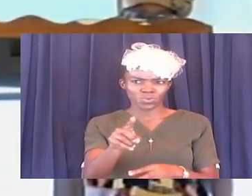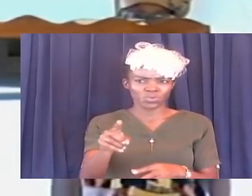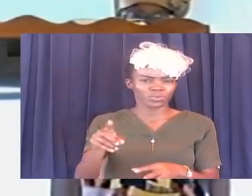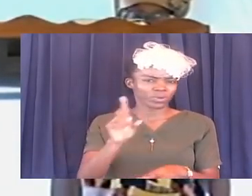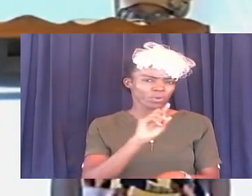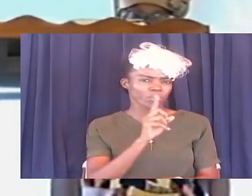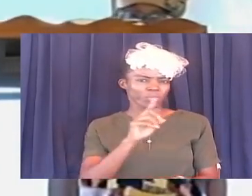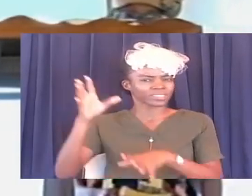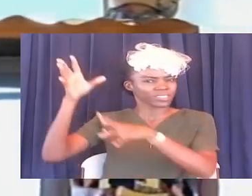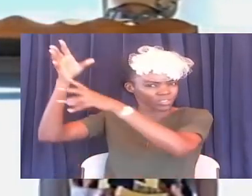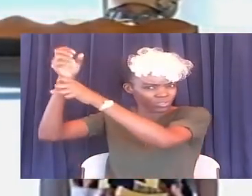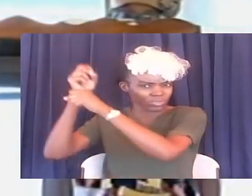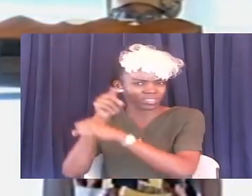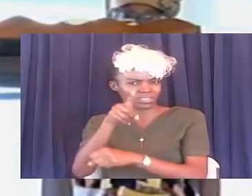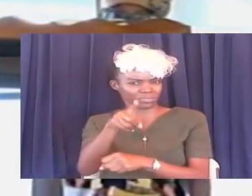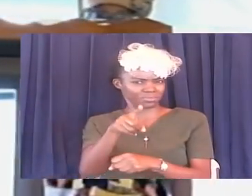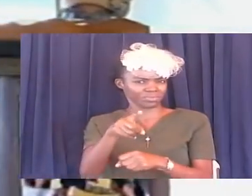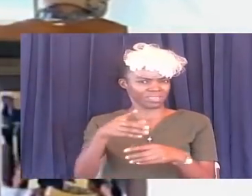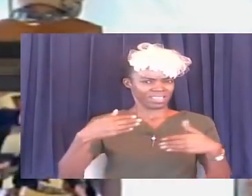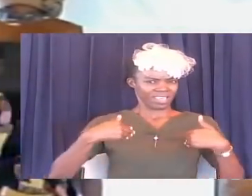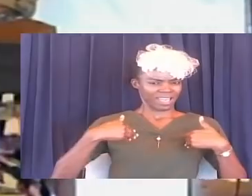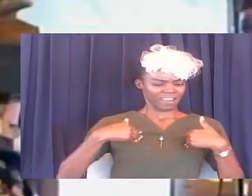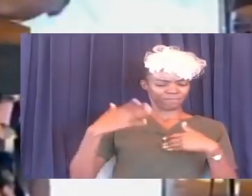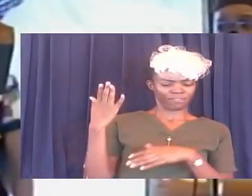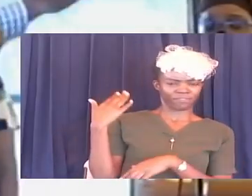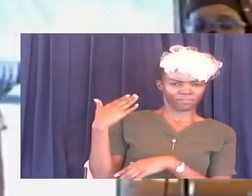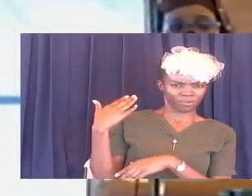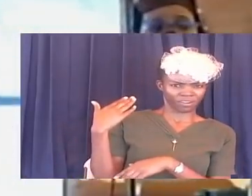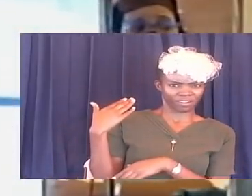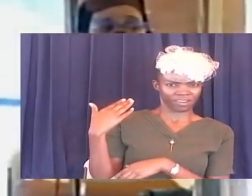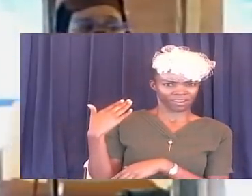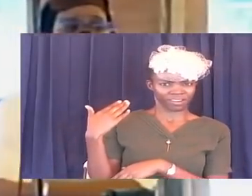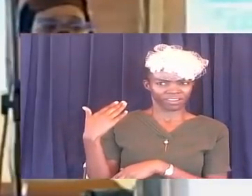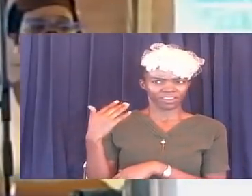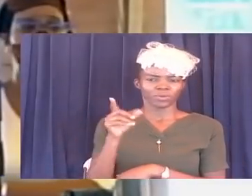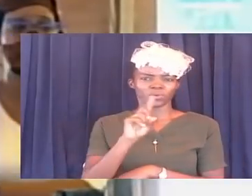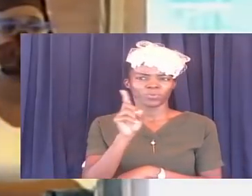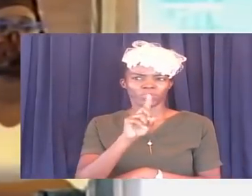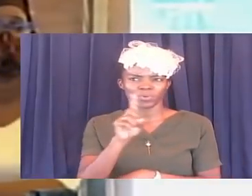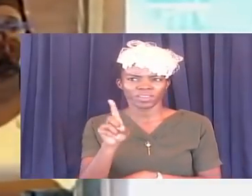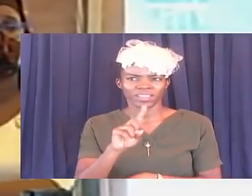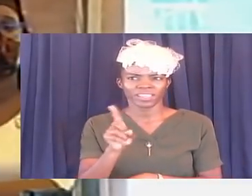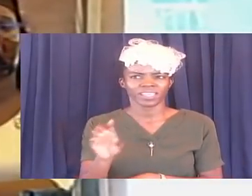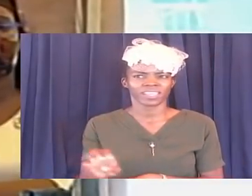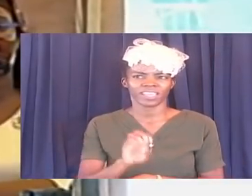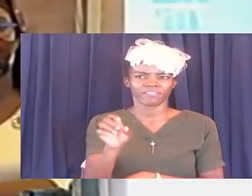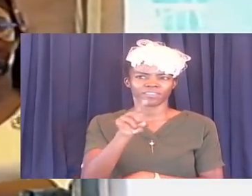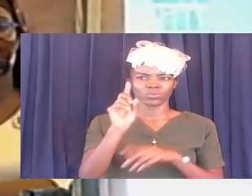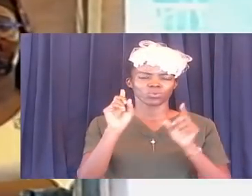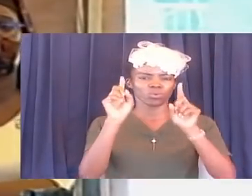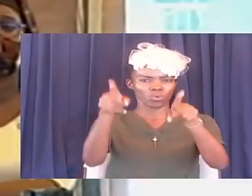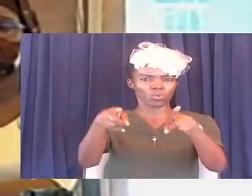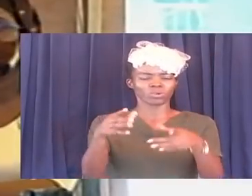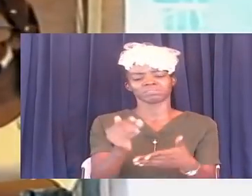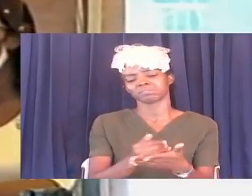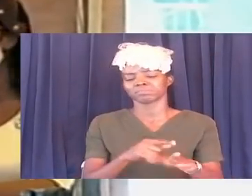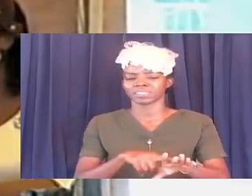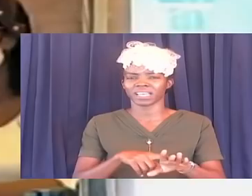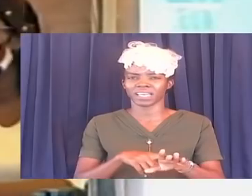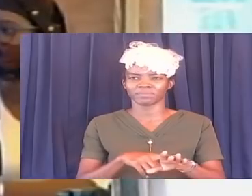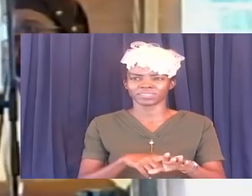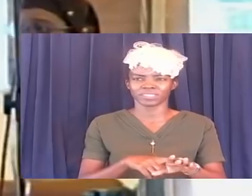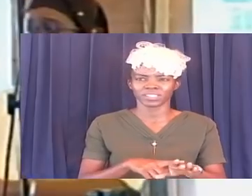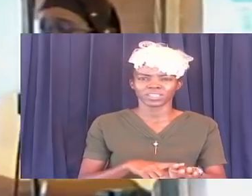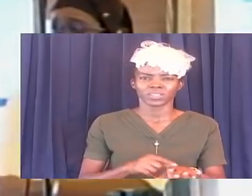God that you used to talk about. Hallelujah. Wherever you would go. Some of the times we get thrown off track.